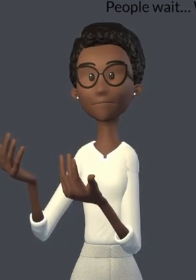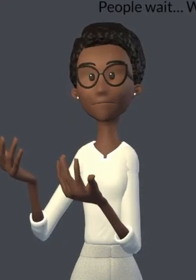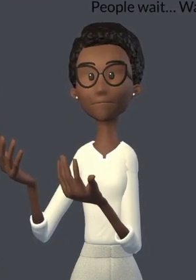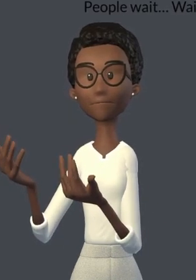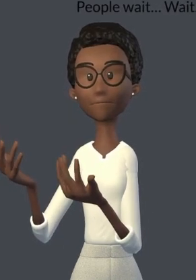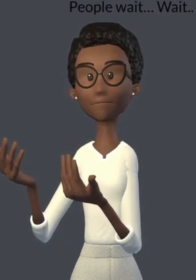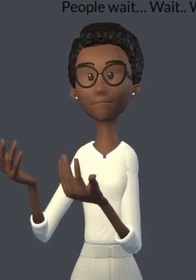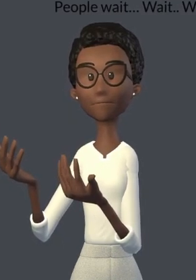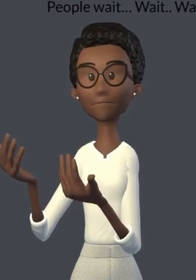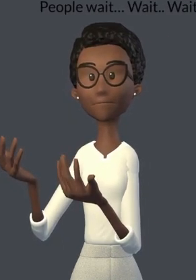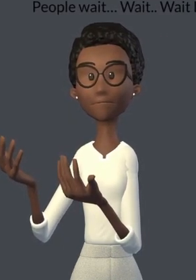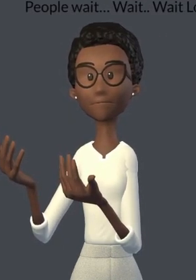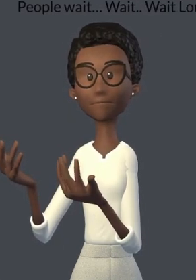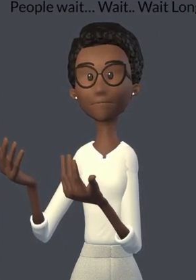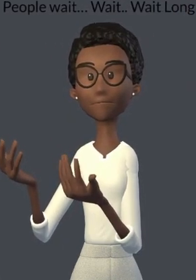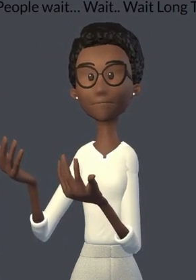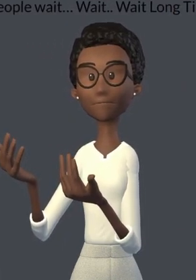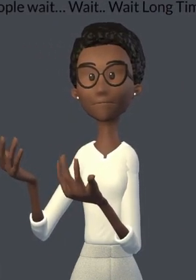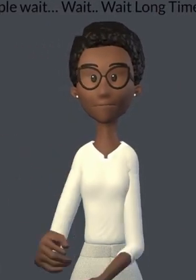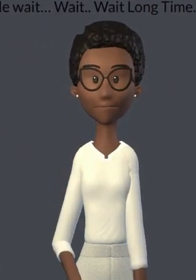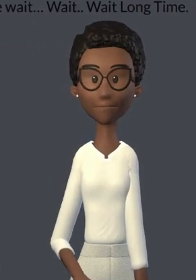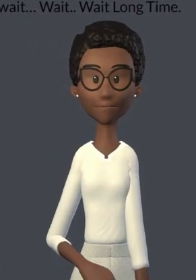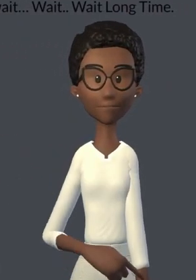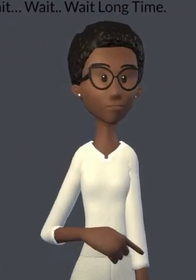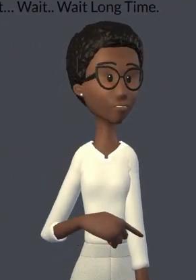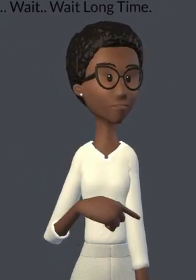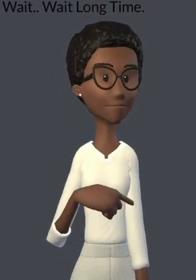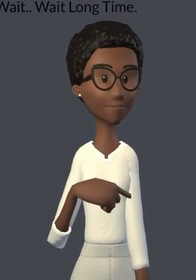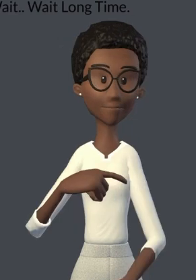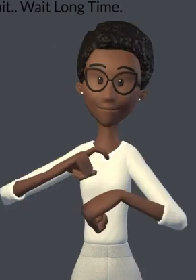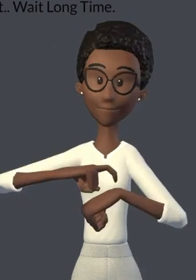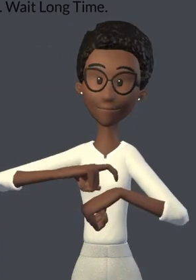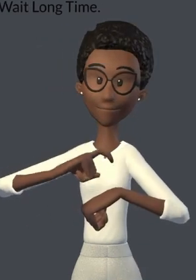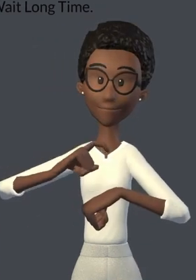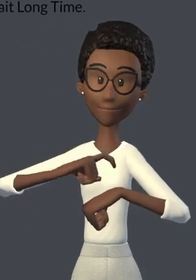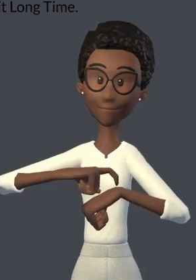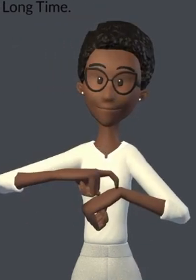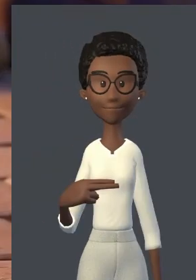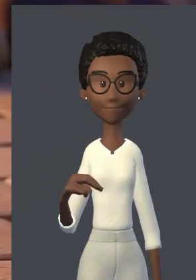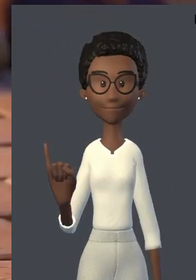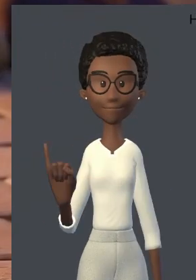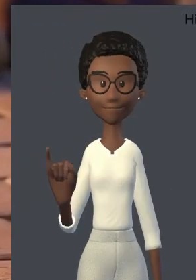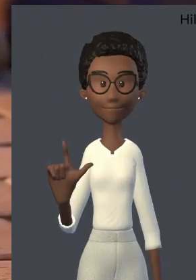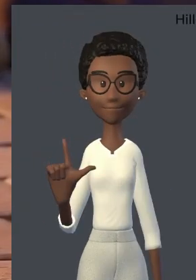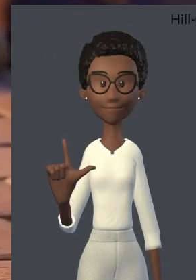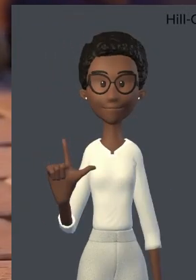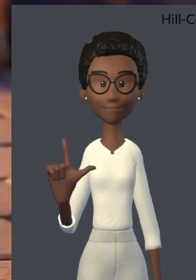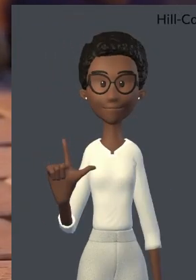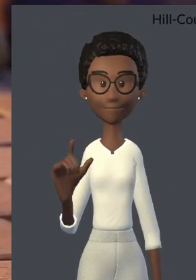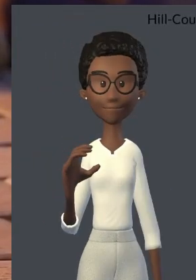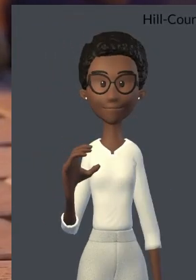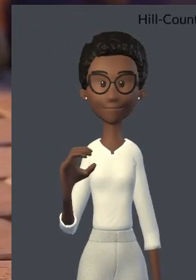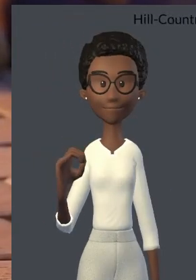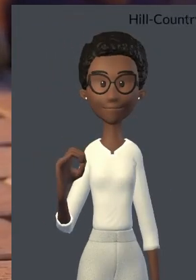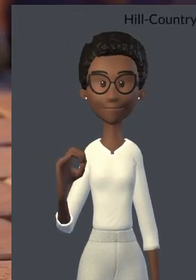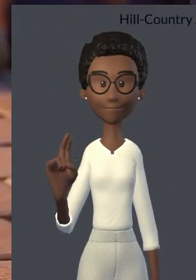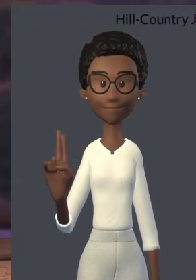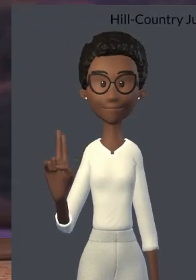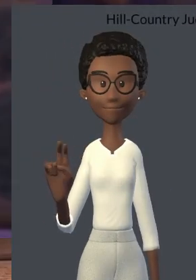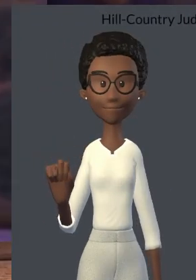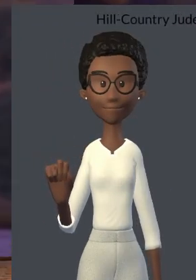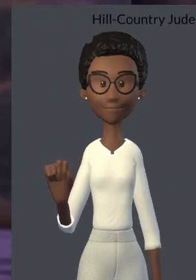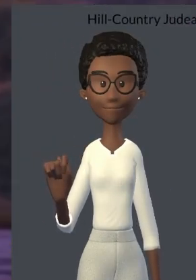waited and waited and waited. Before the prophetic fulfillment, there was what felt like divine